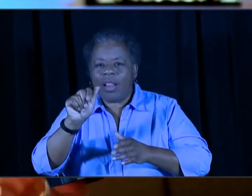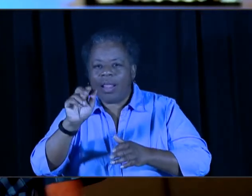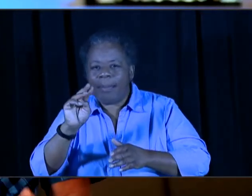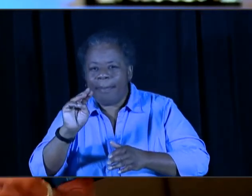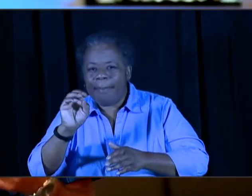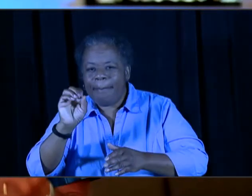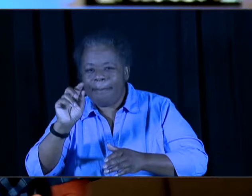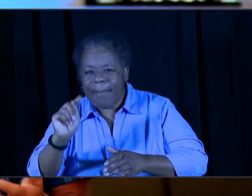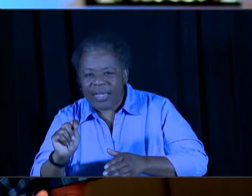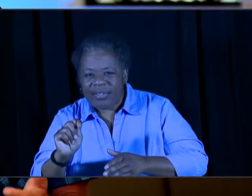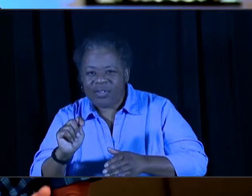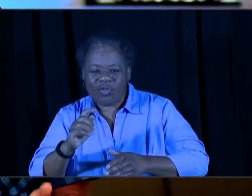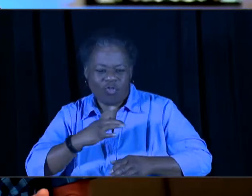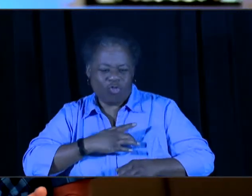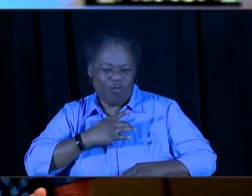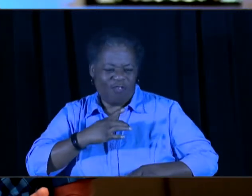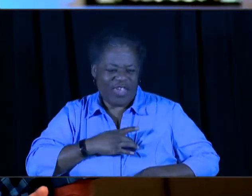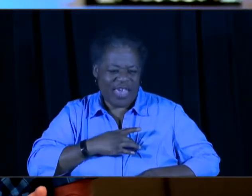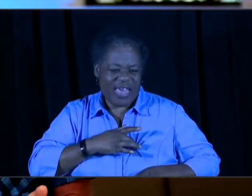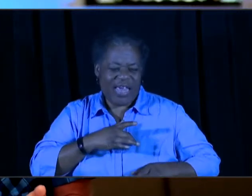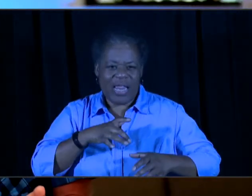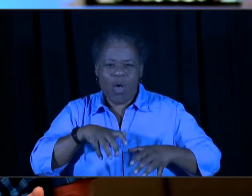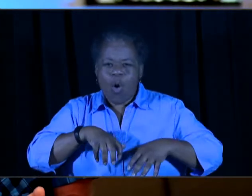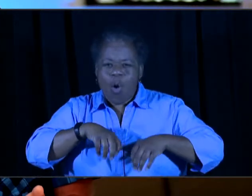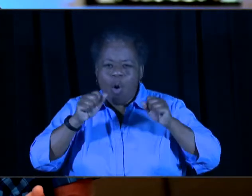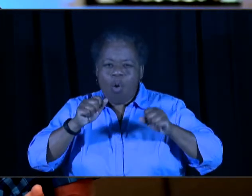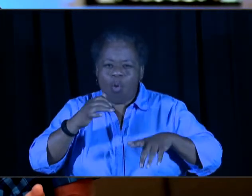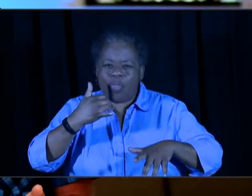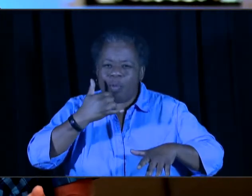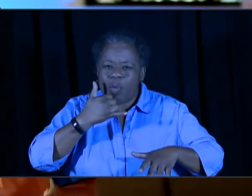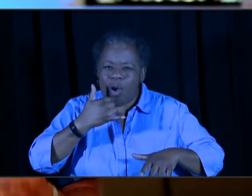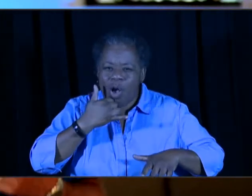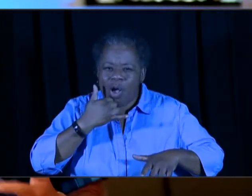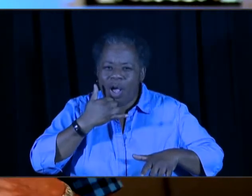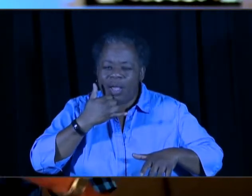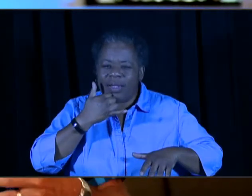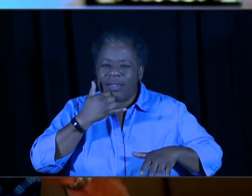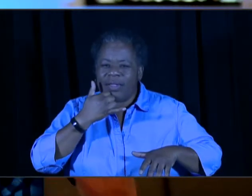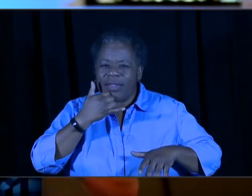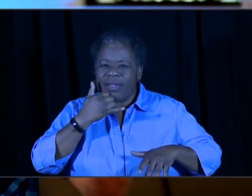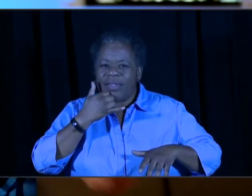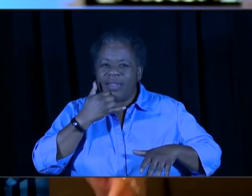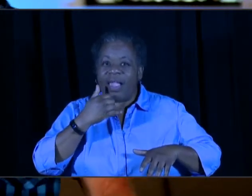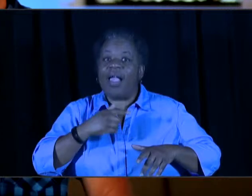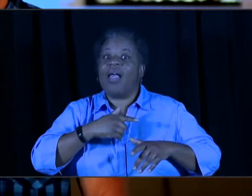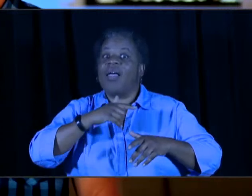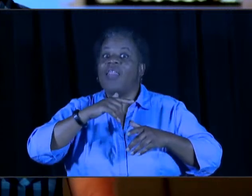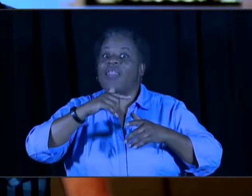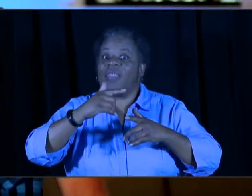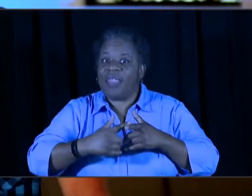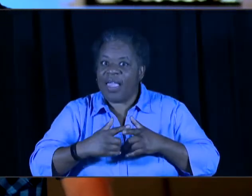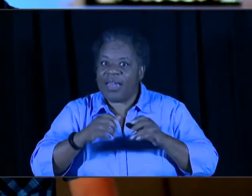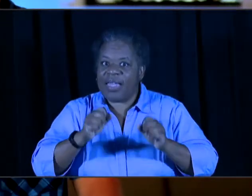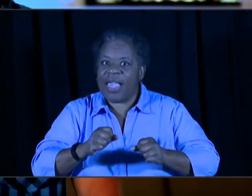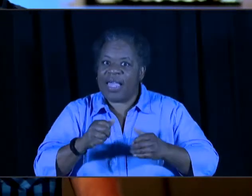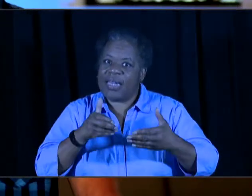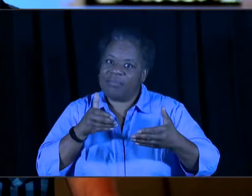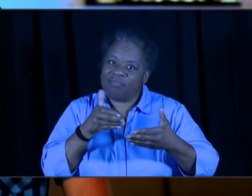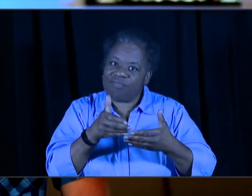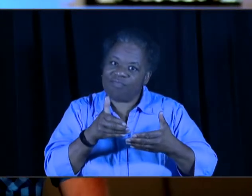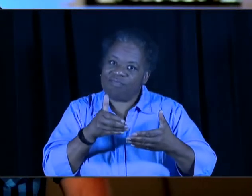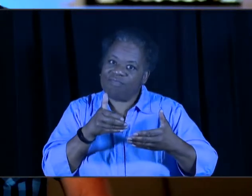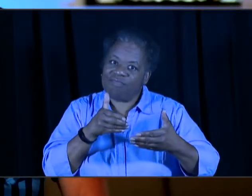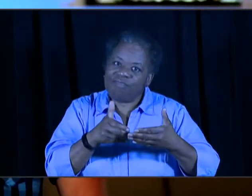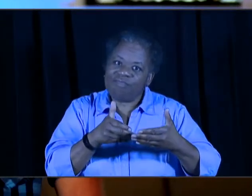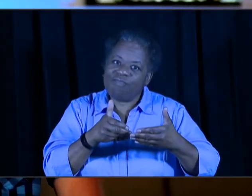and even own the wrongs that we may have participated in. Only then can we begin to move towards real repentance